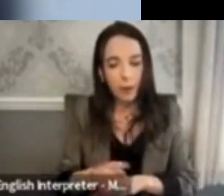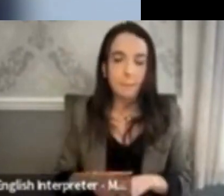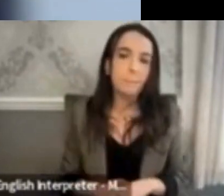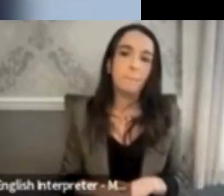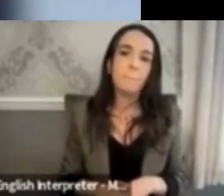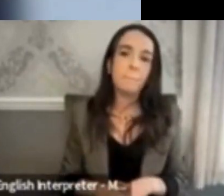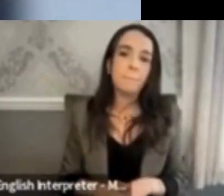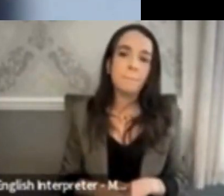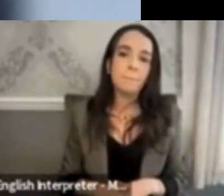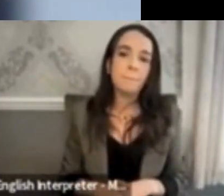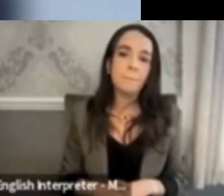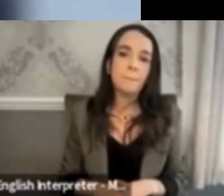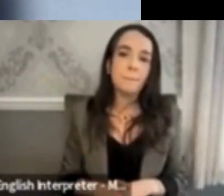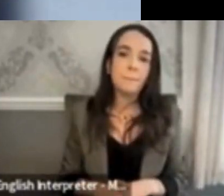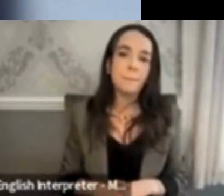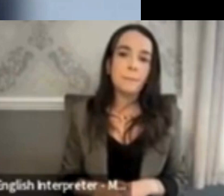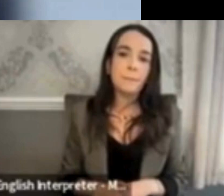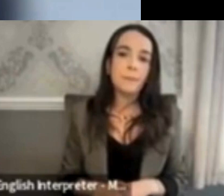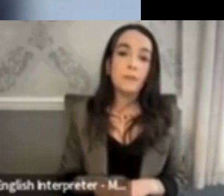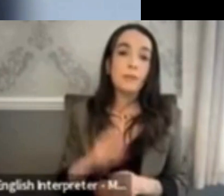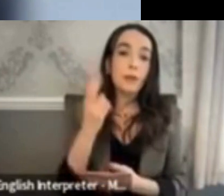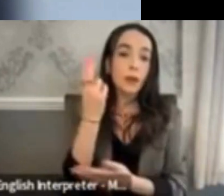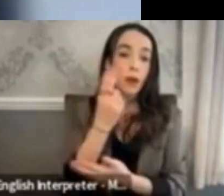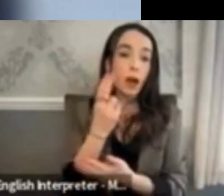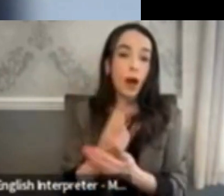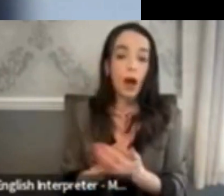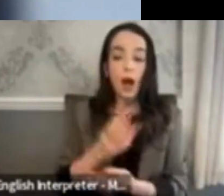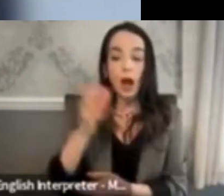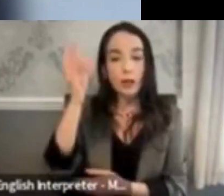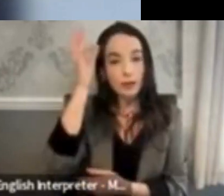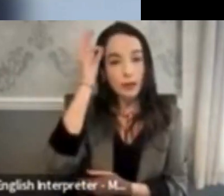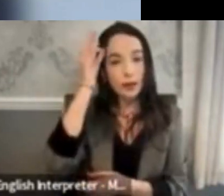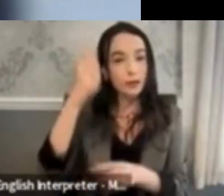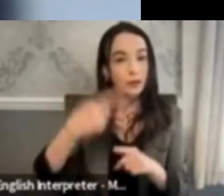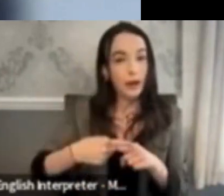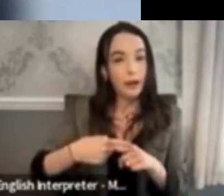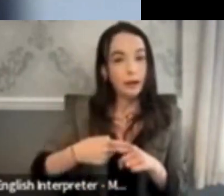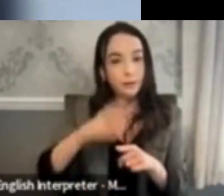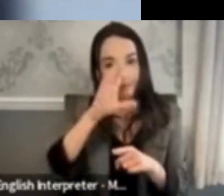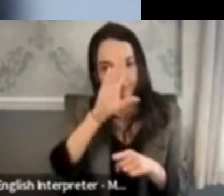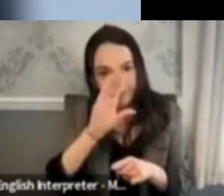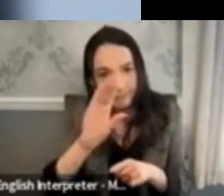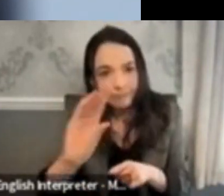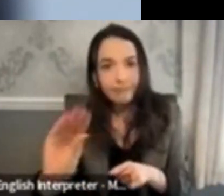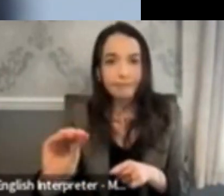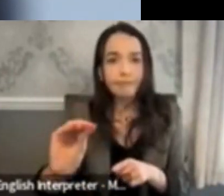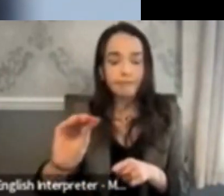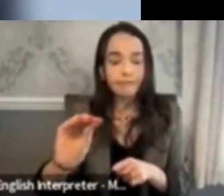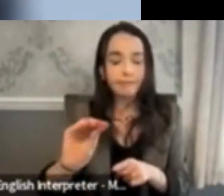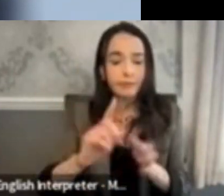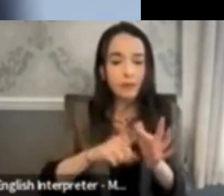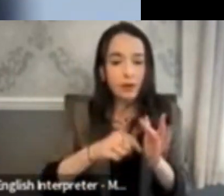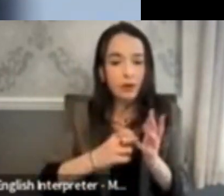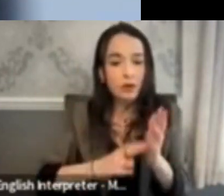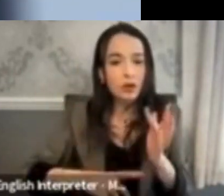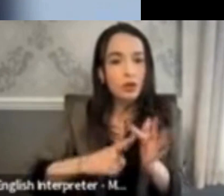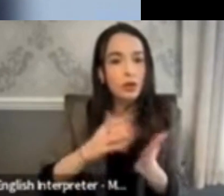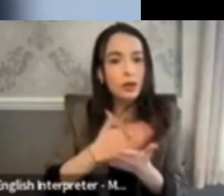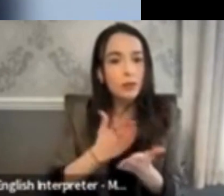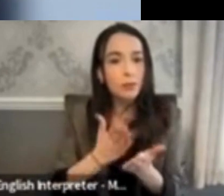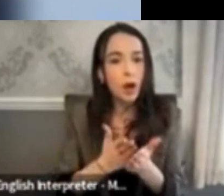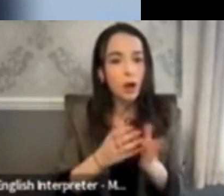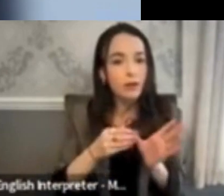Arts Council England informed potential bidders in the middle of June as part of the application process that they were